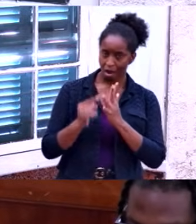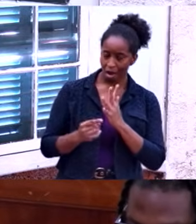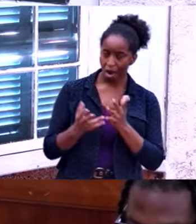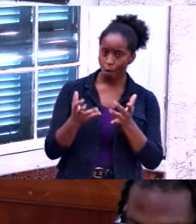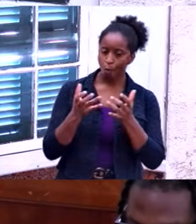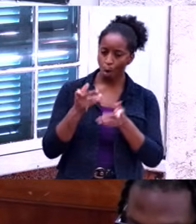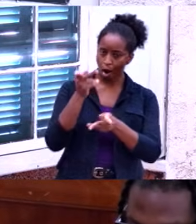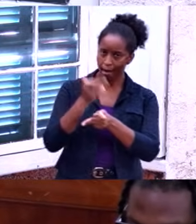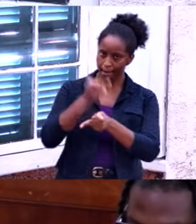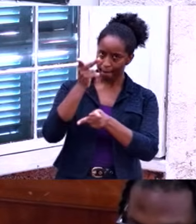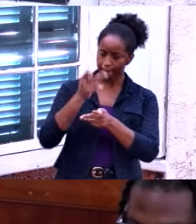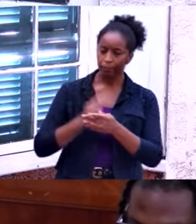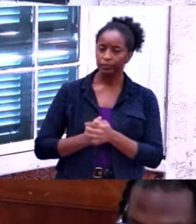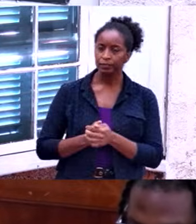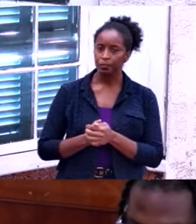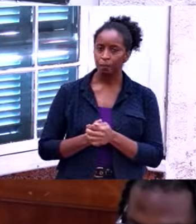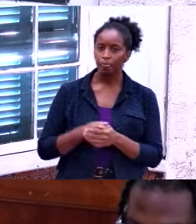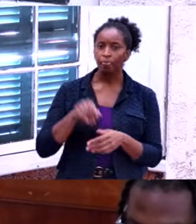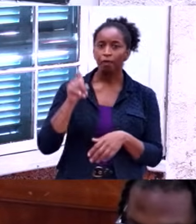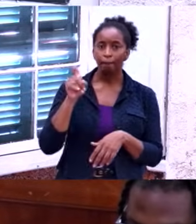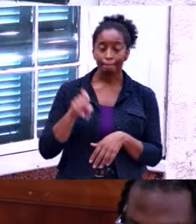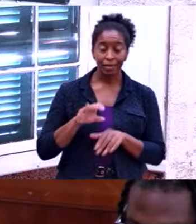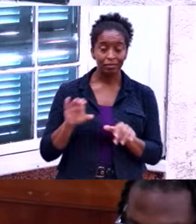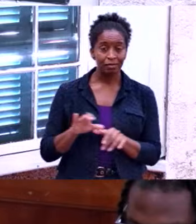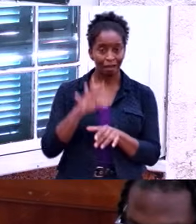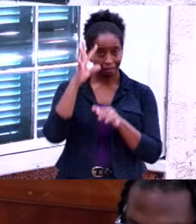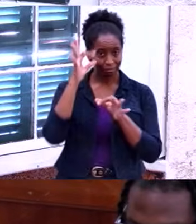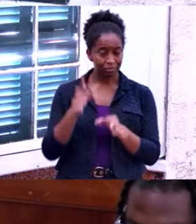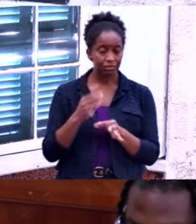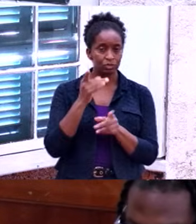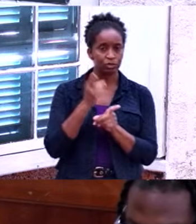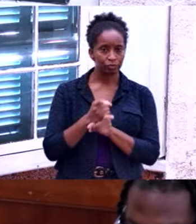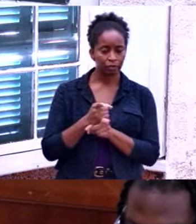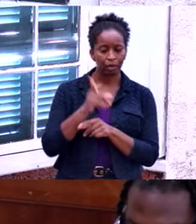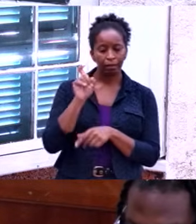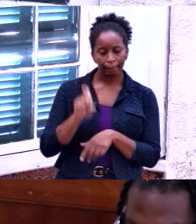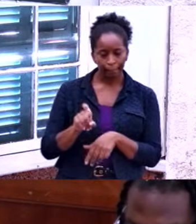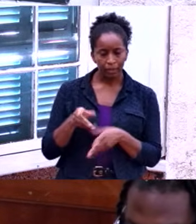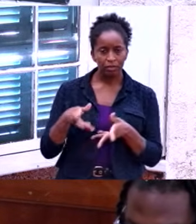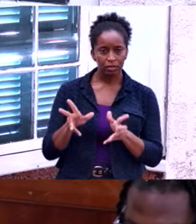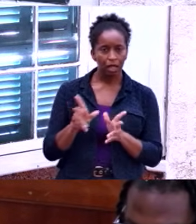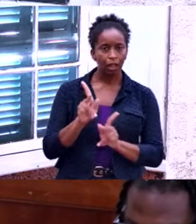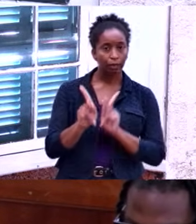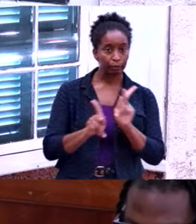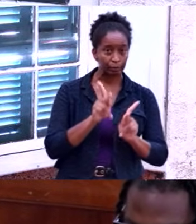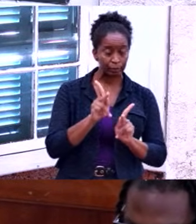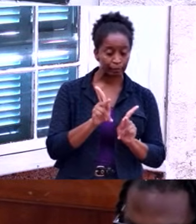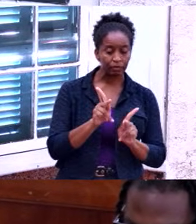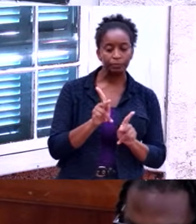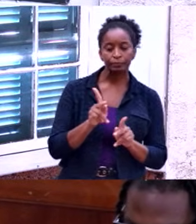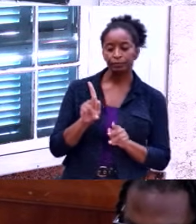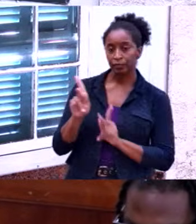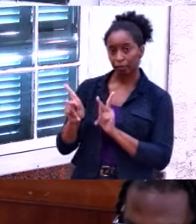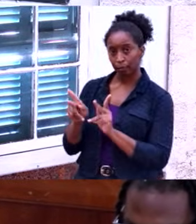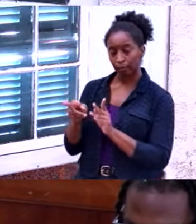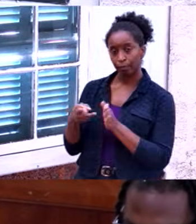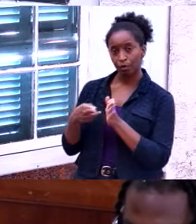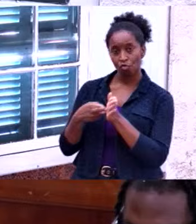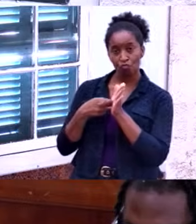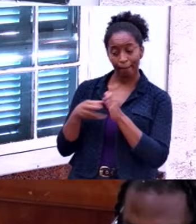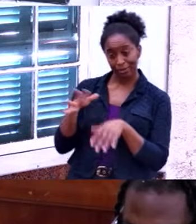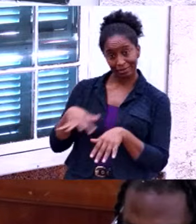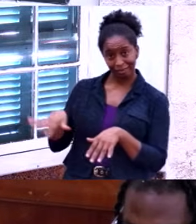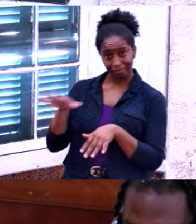have to put our citizens in a position where the elected members can speak, where ministers who hold